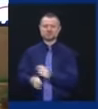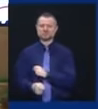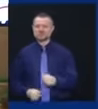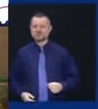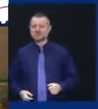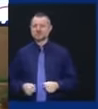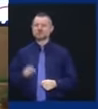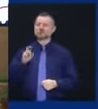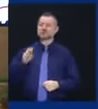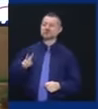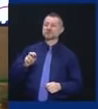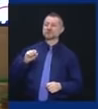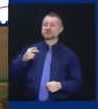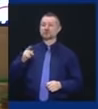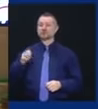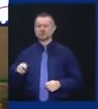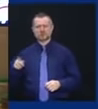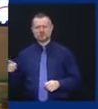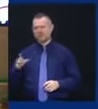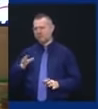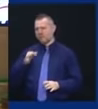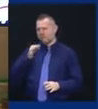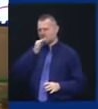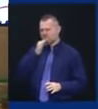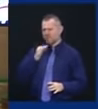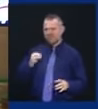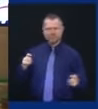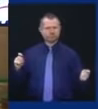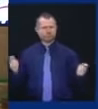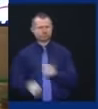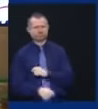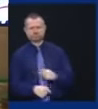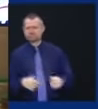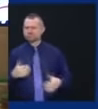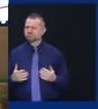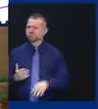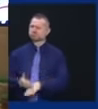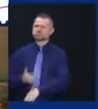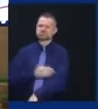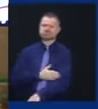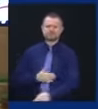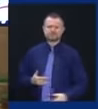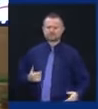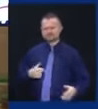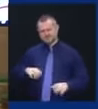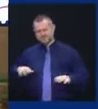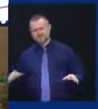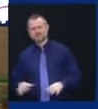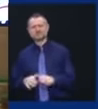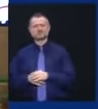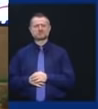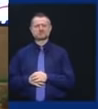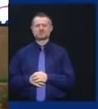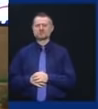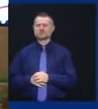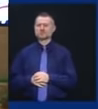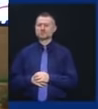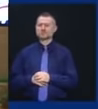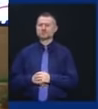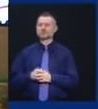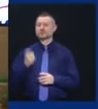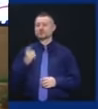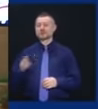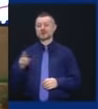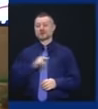has made dramatic change. He has brought action. And that's what the Reverend Dr. Martin Luther King was